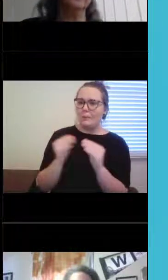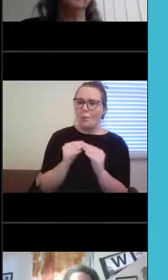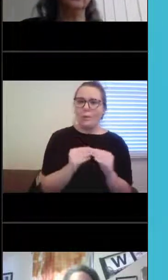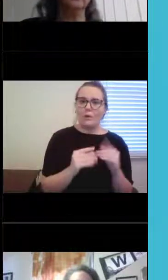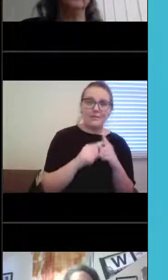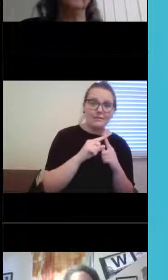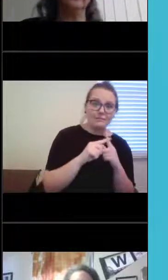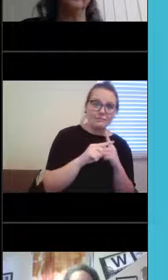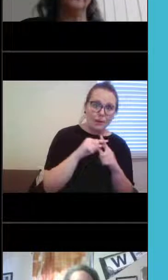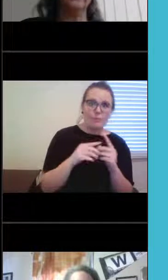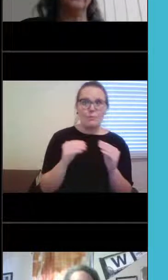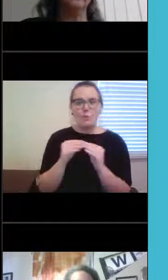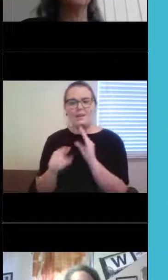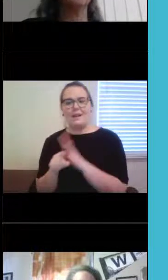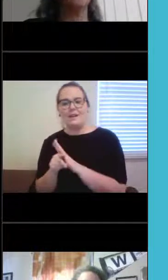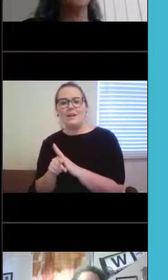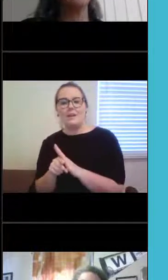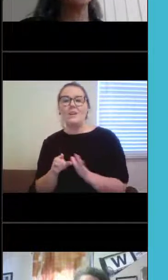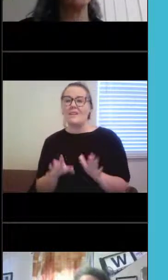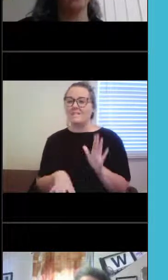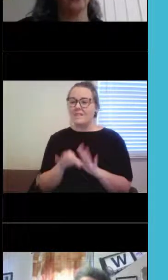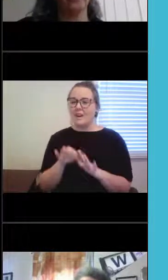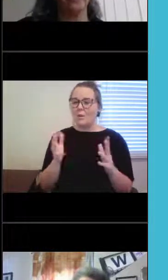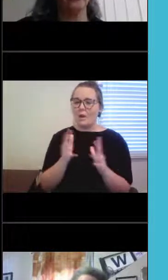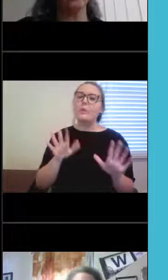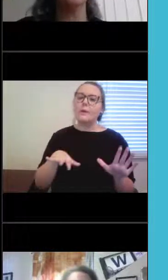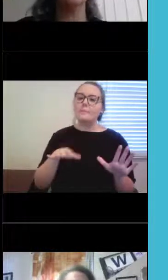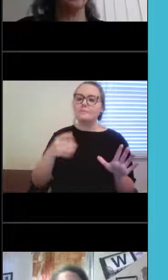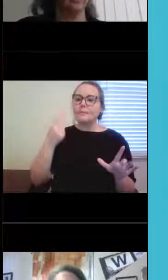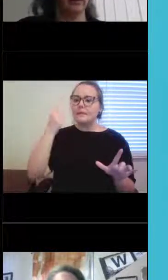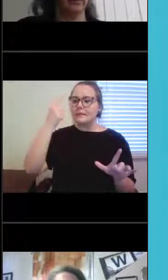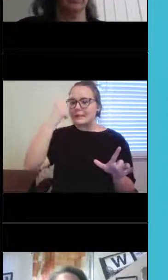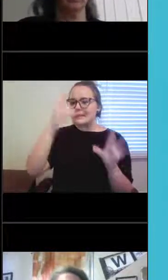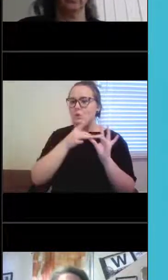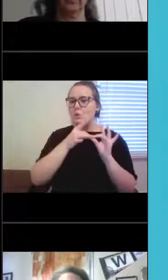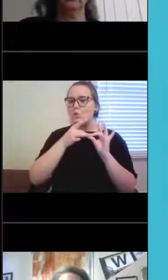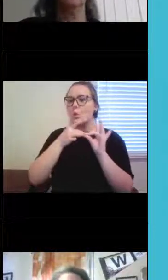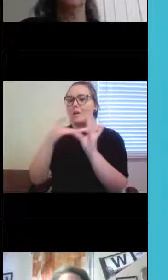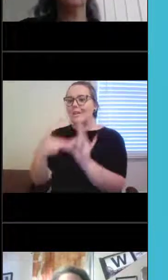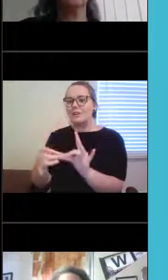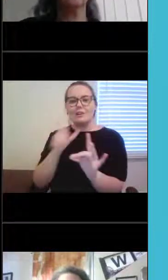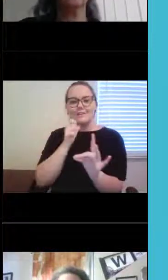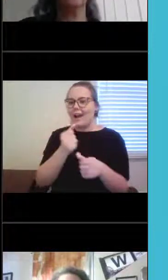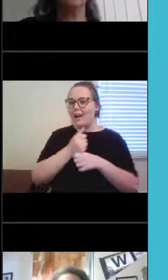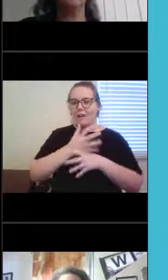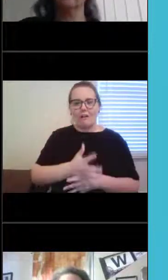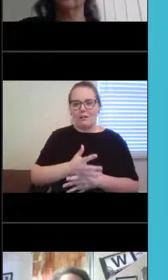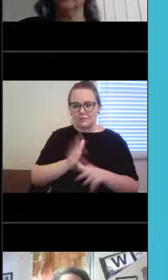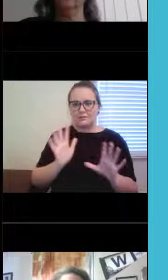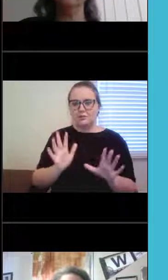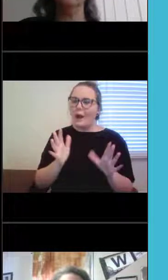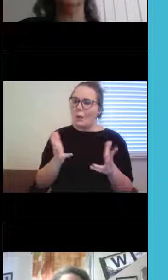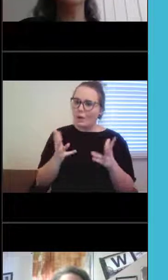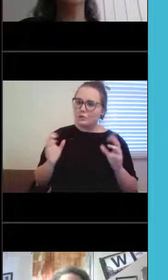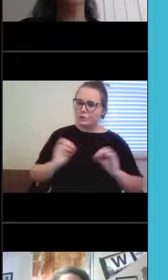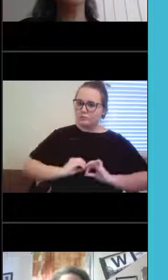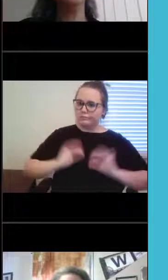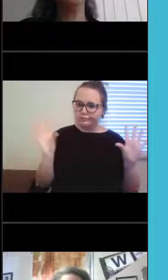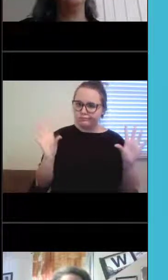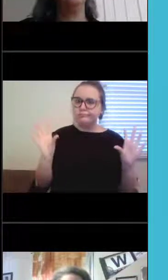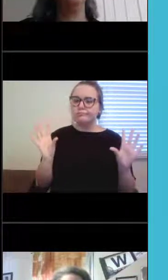And in particular, we found that, and keep in mind this is correlational, not causal, so I just want to make that statement